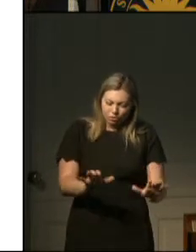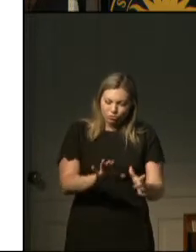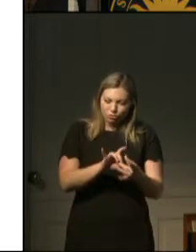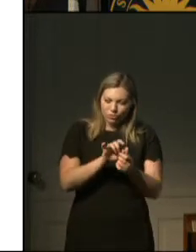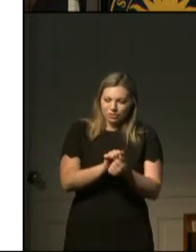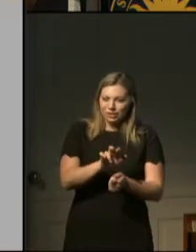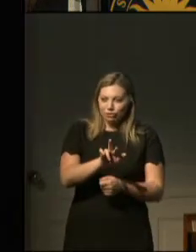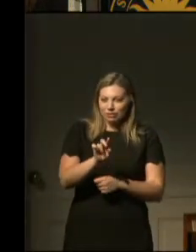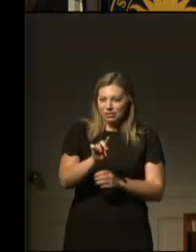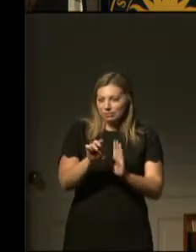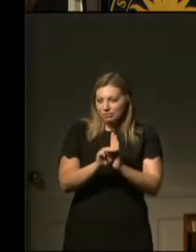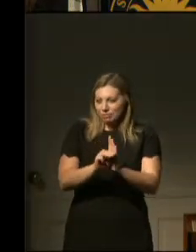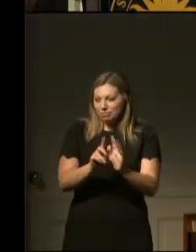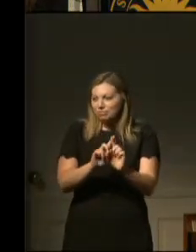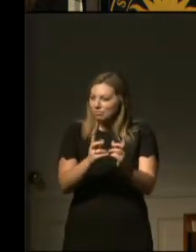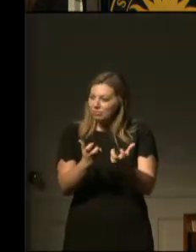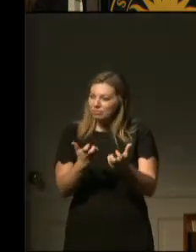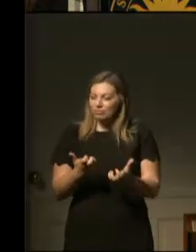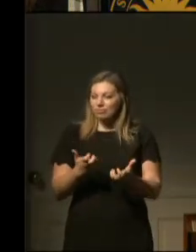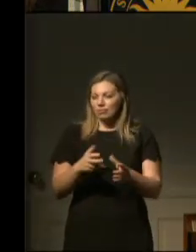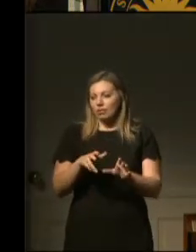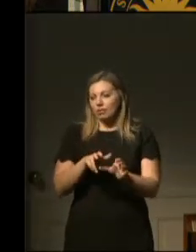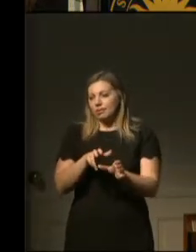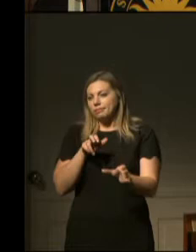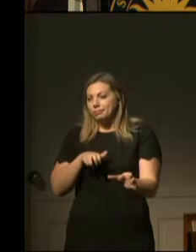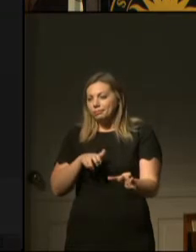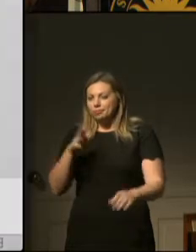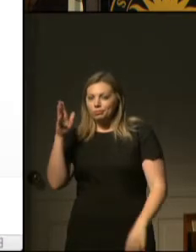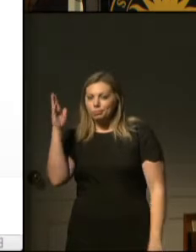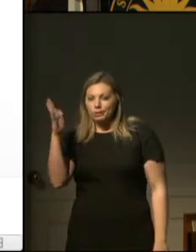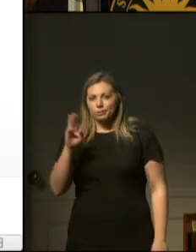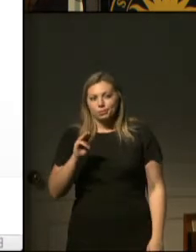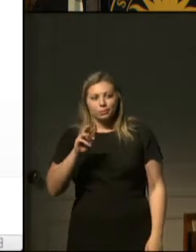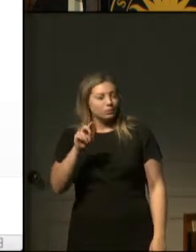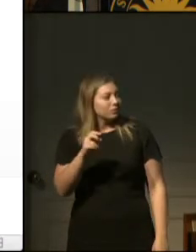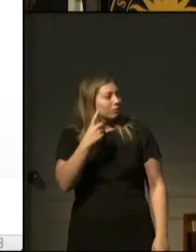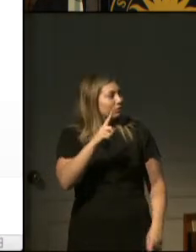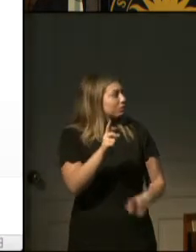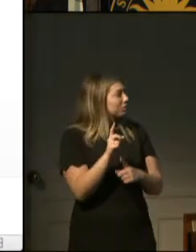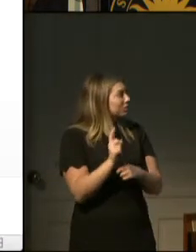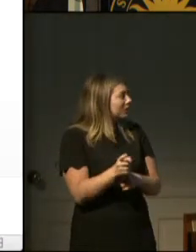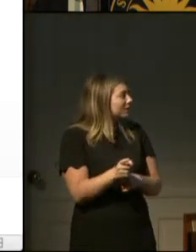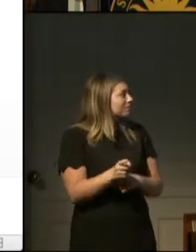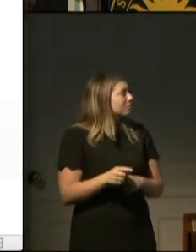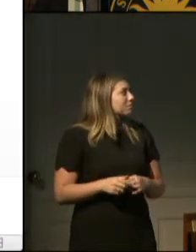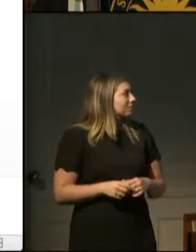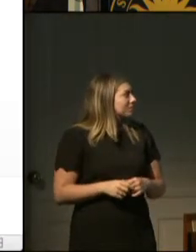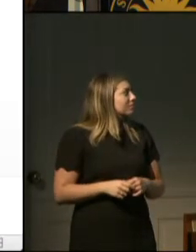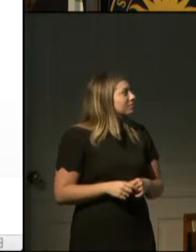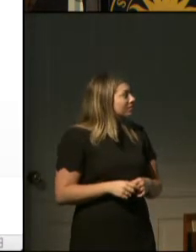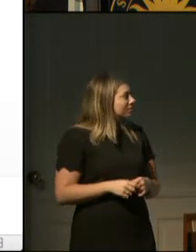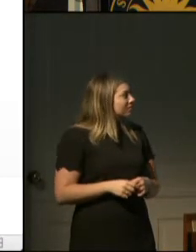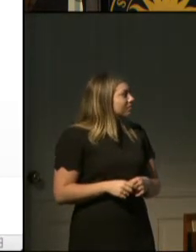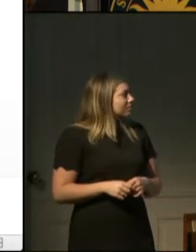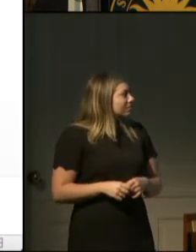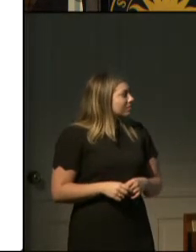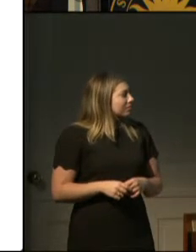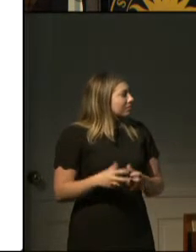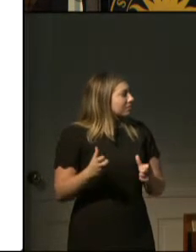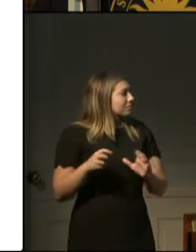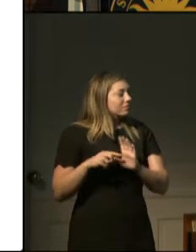just wanted to kind of get out of presentation mode for a minute and show